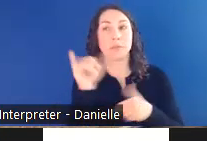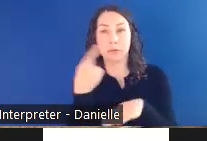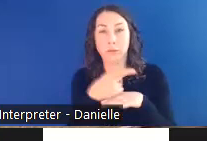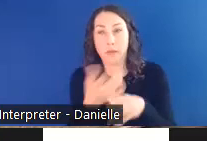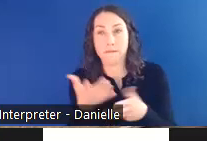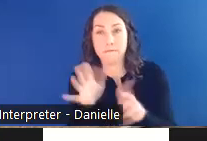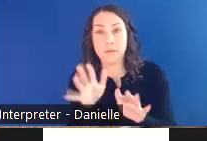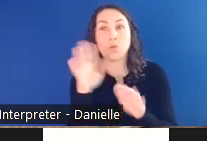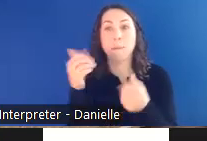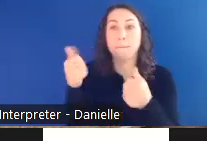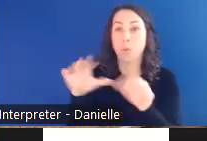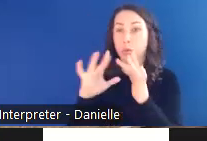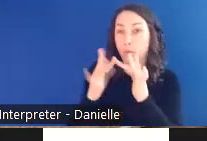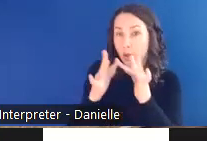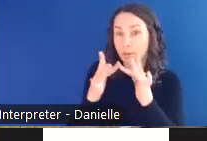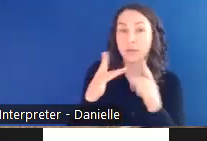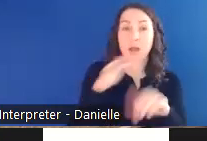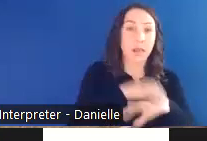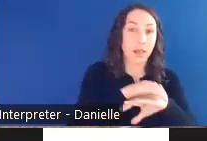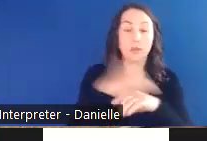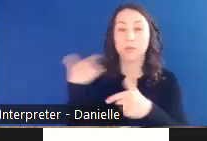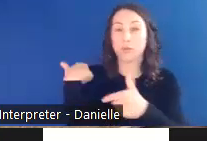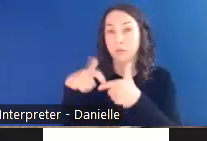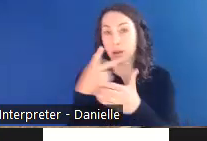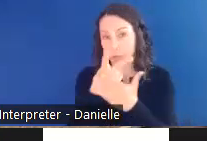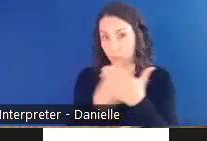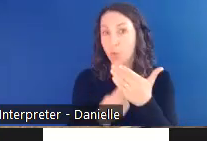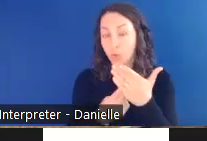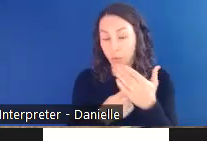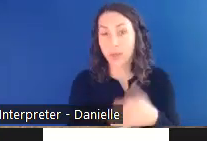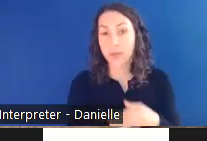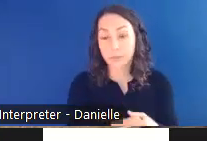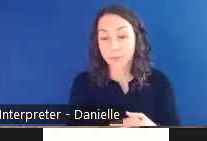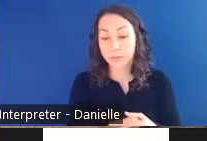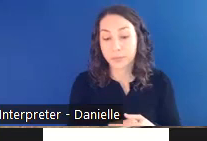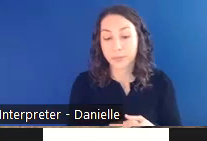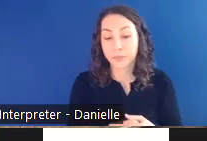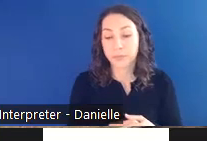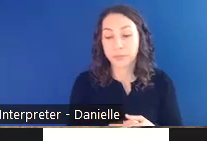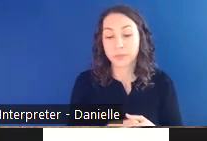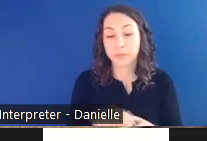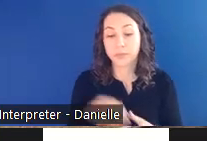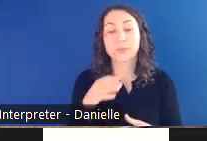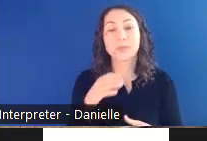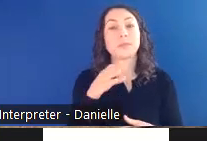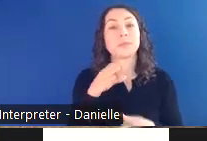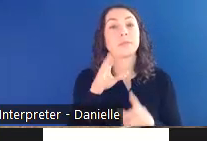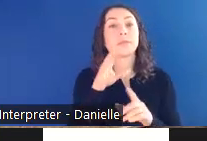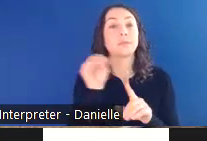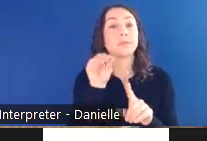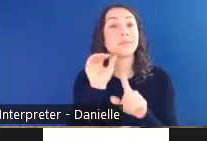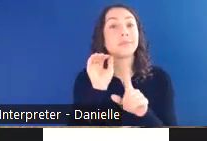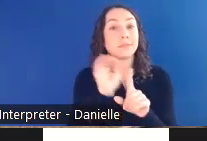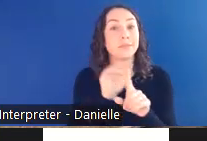the English and the Spanish versions posted online, and within those, just a reminder that we do have active